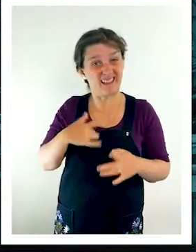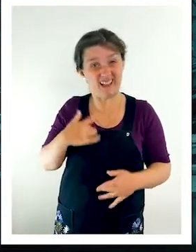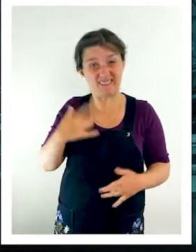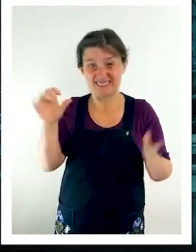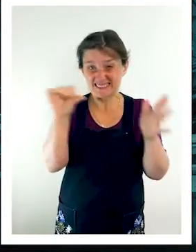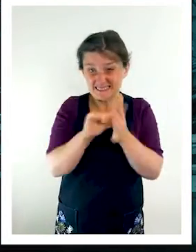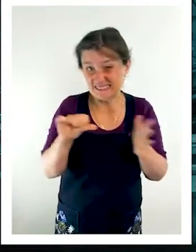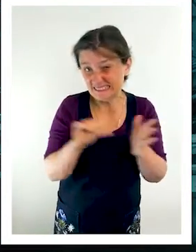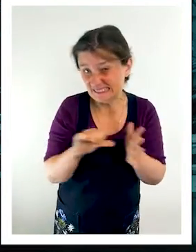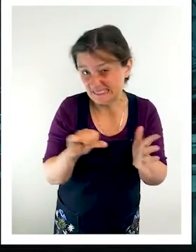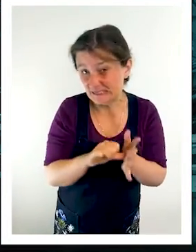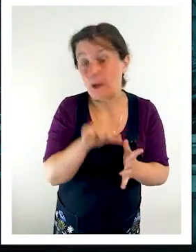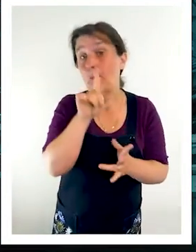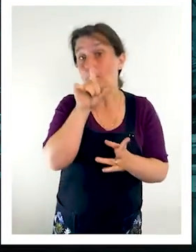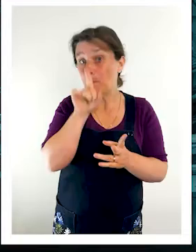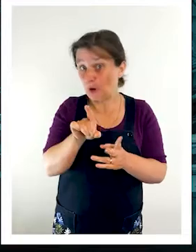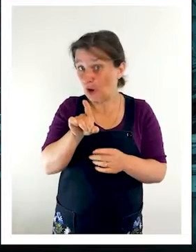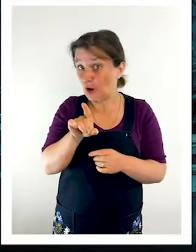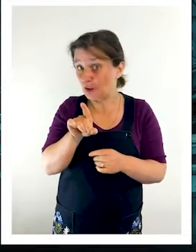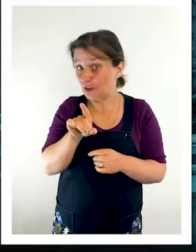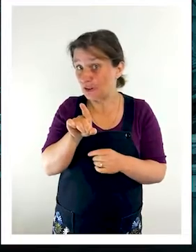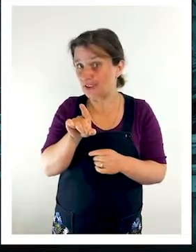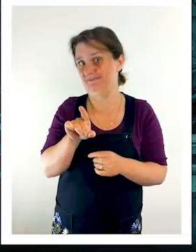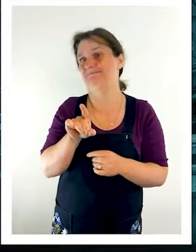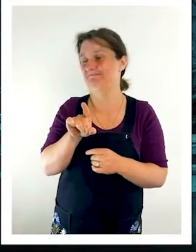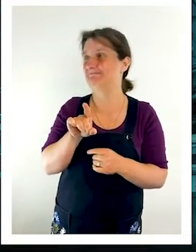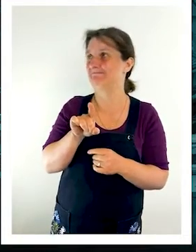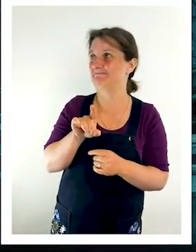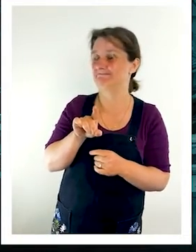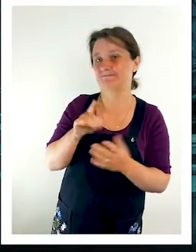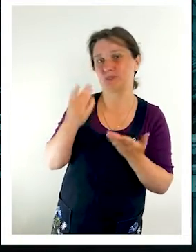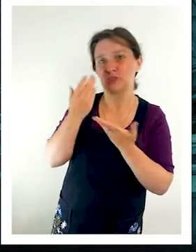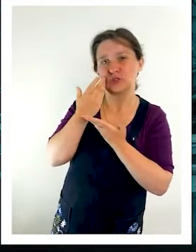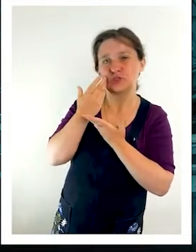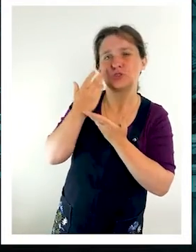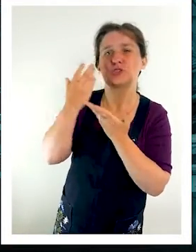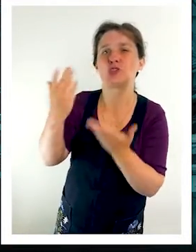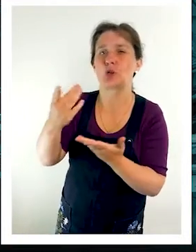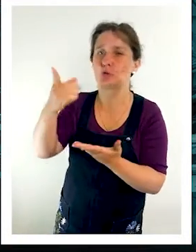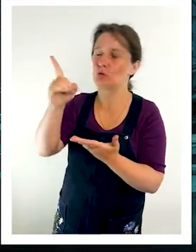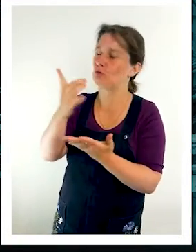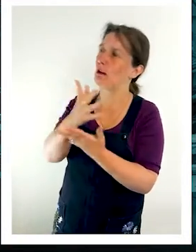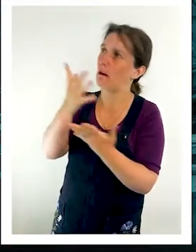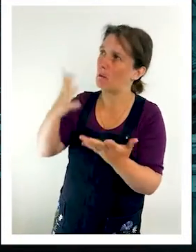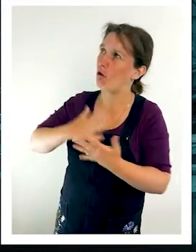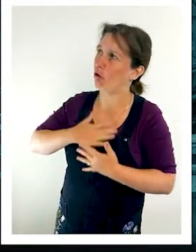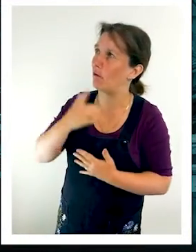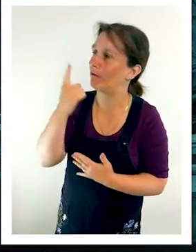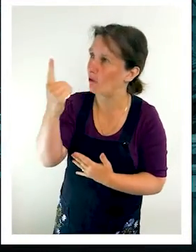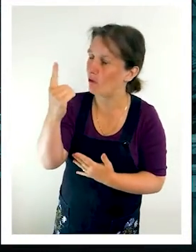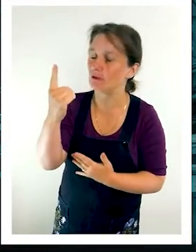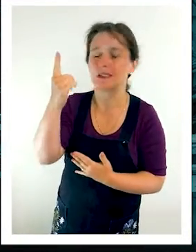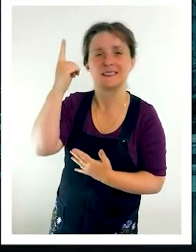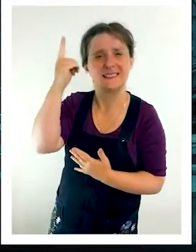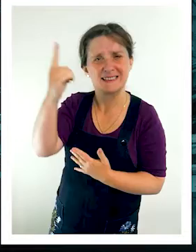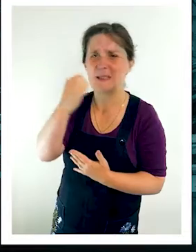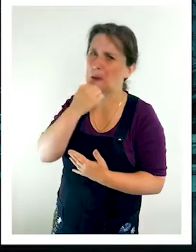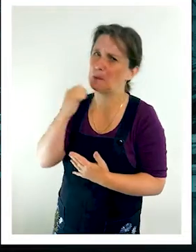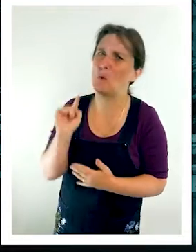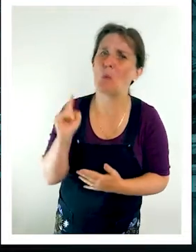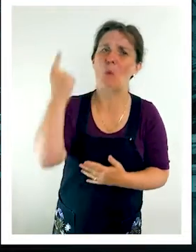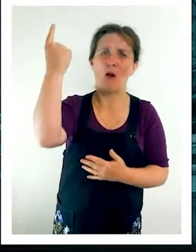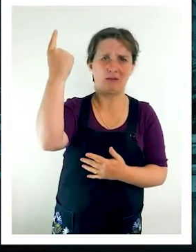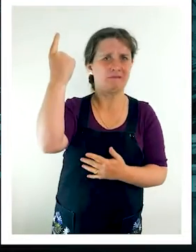now, the best thing that they could do was show God how much they love him and how he is the most important